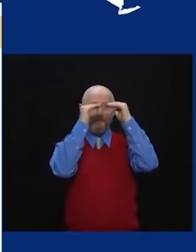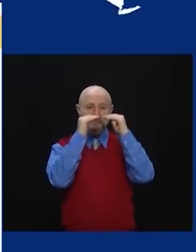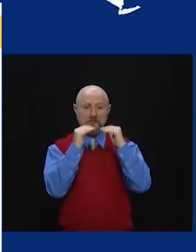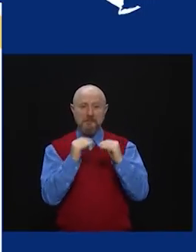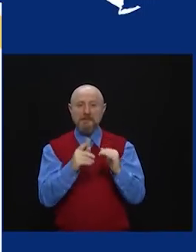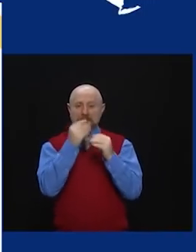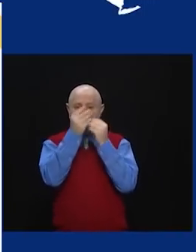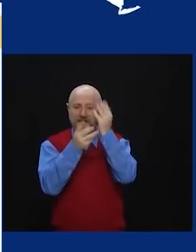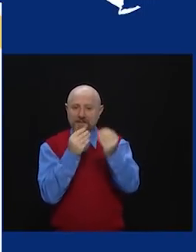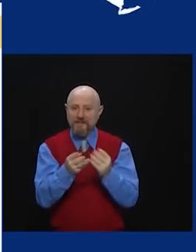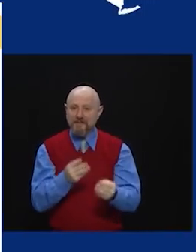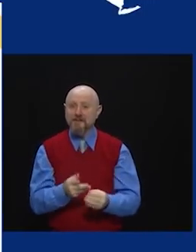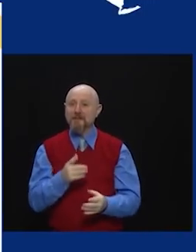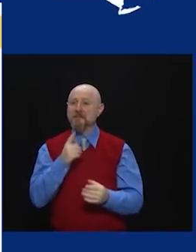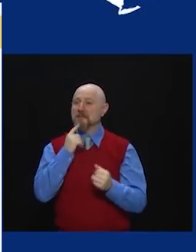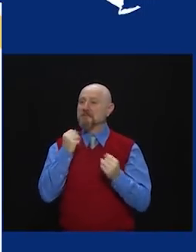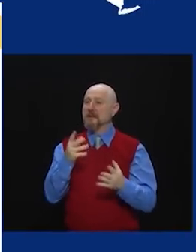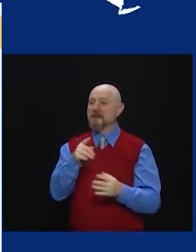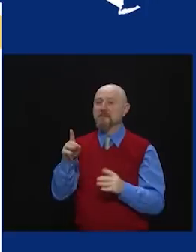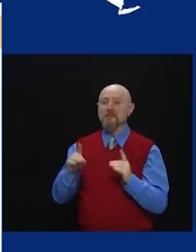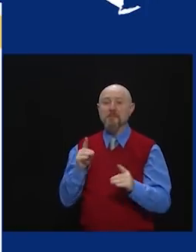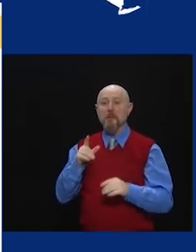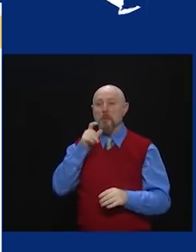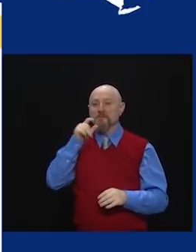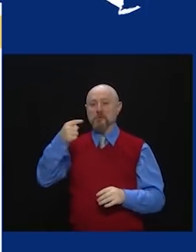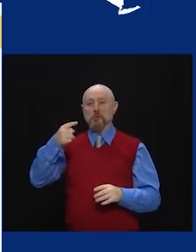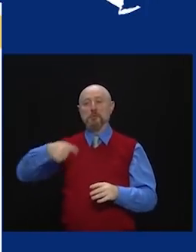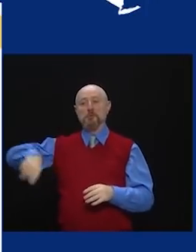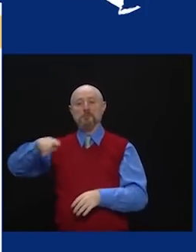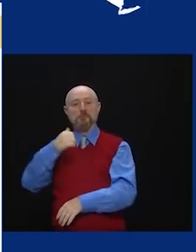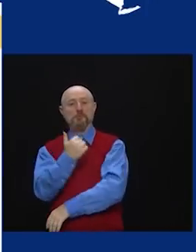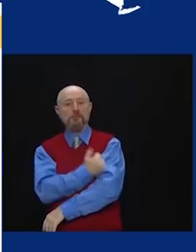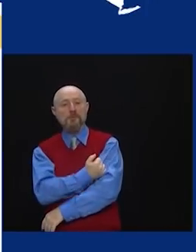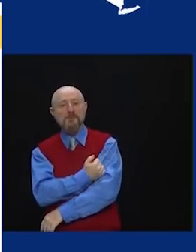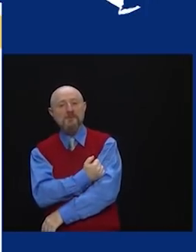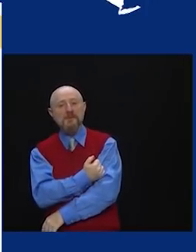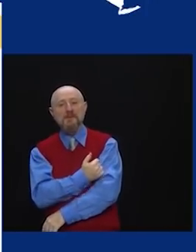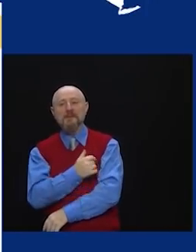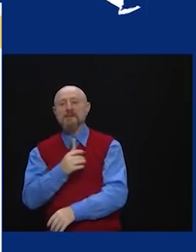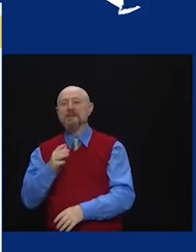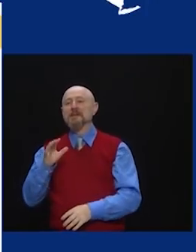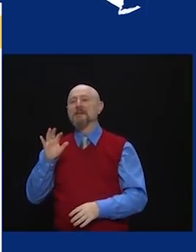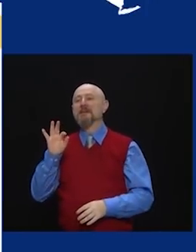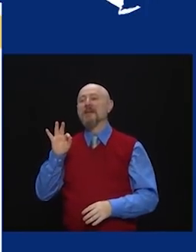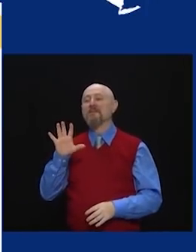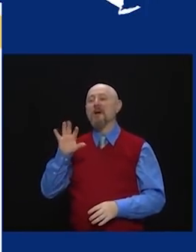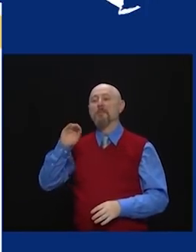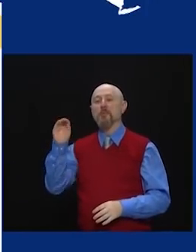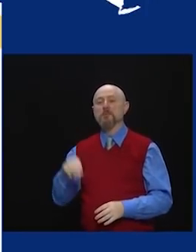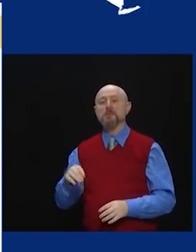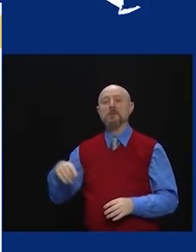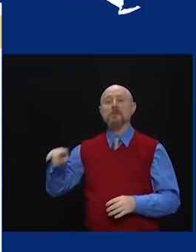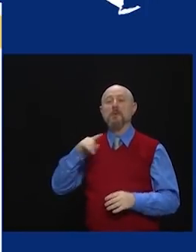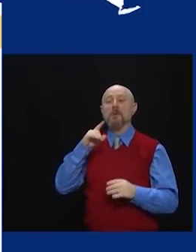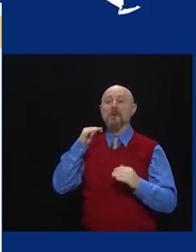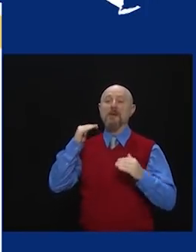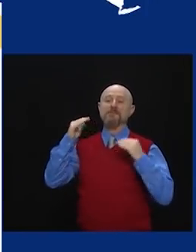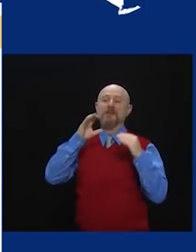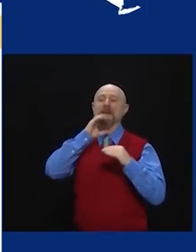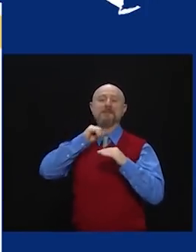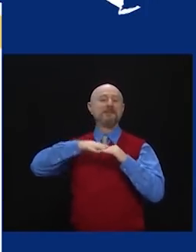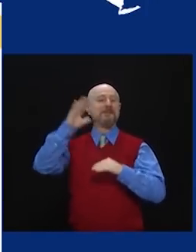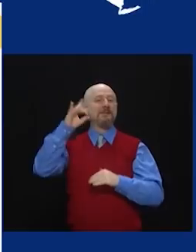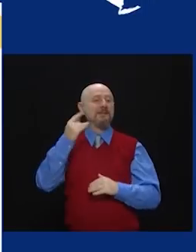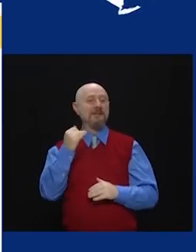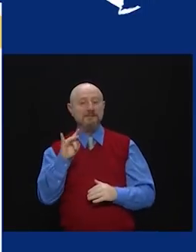the first dose, one of the highest in the country. So we have 95% of adults over 18 have had a first dose. I